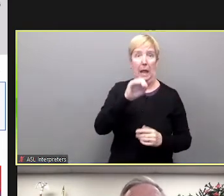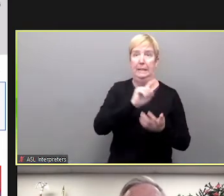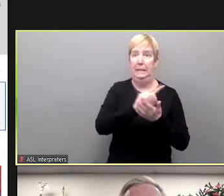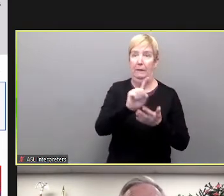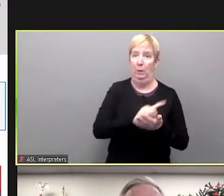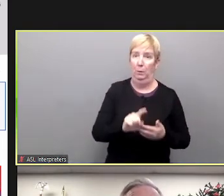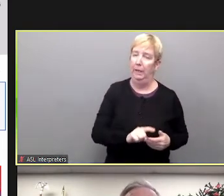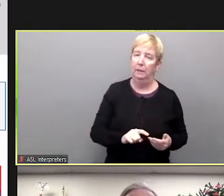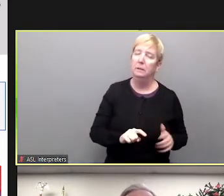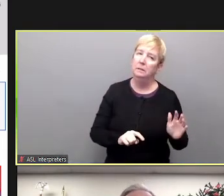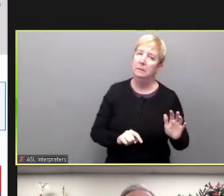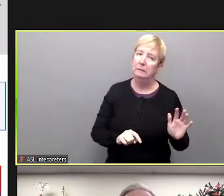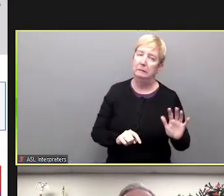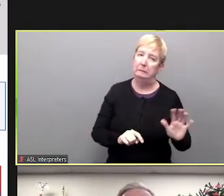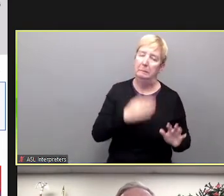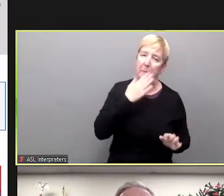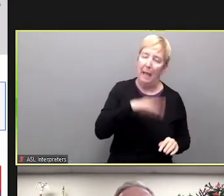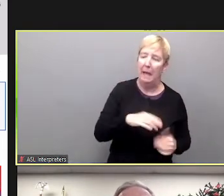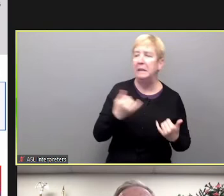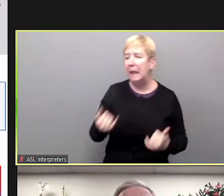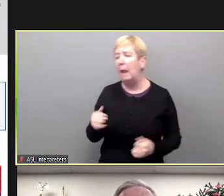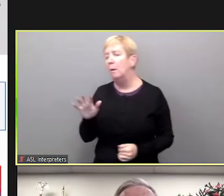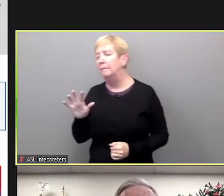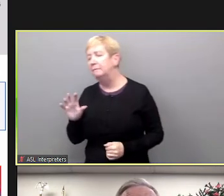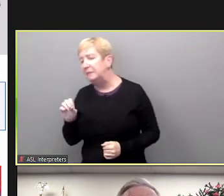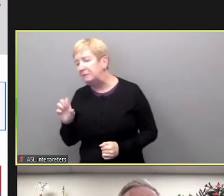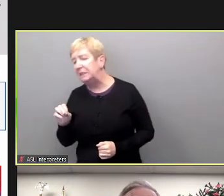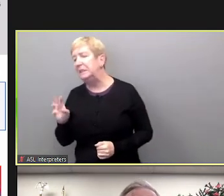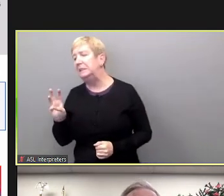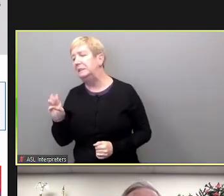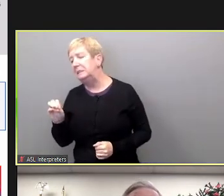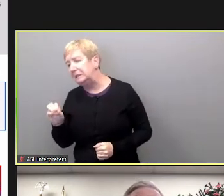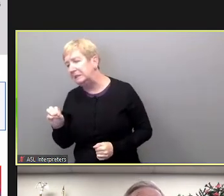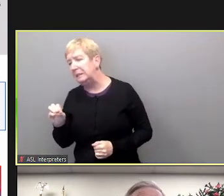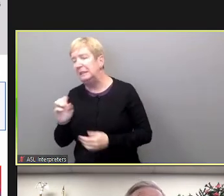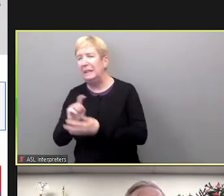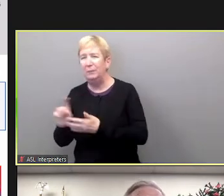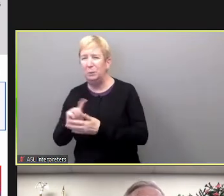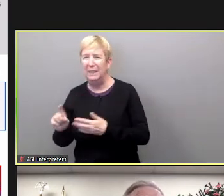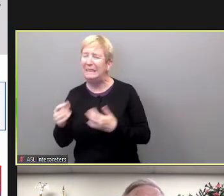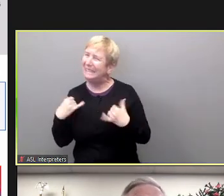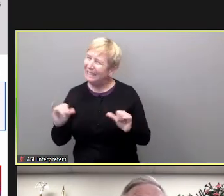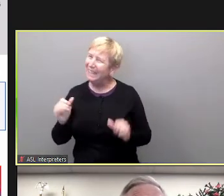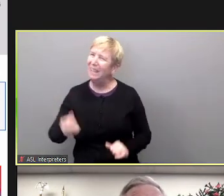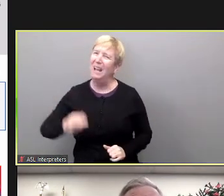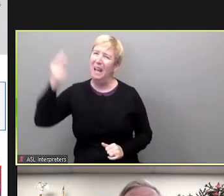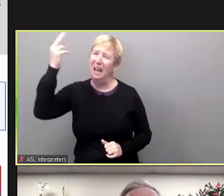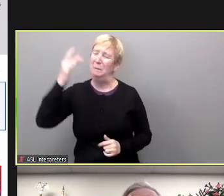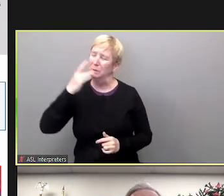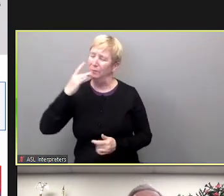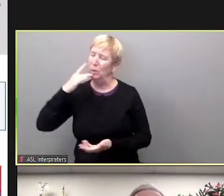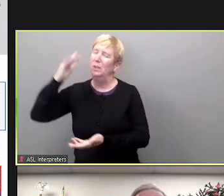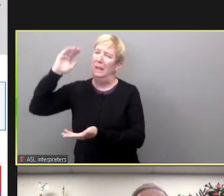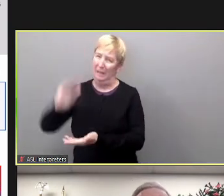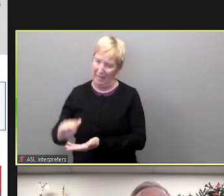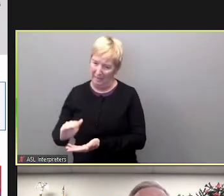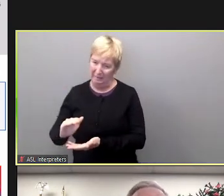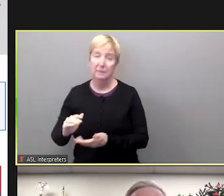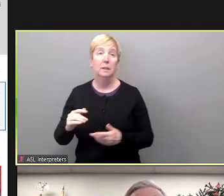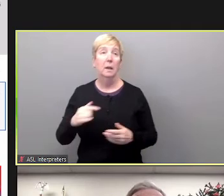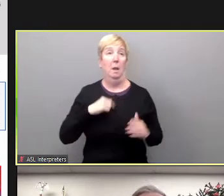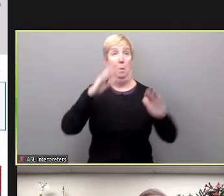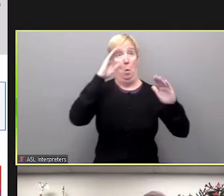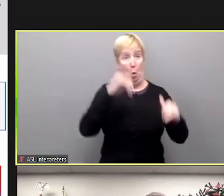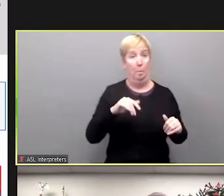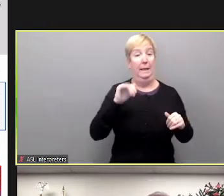in the 50s or low 60s a week for the most part on average. And so hopefully as cases go down,